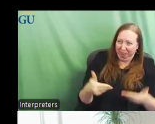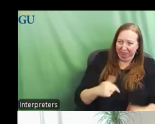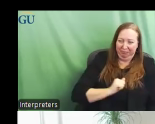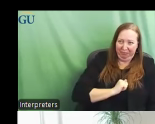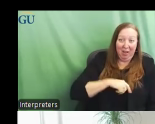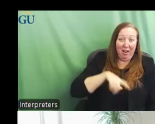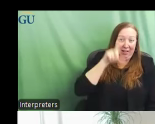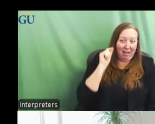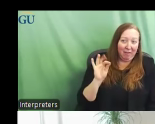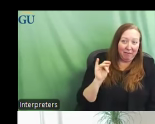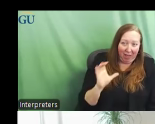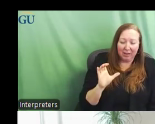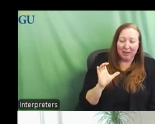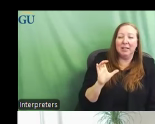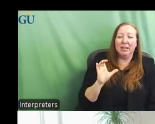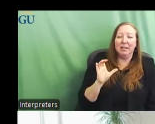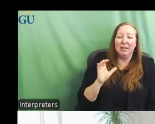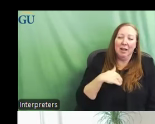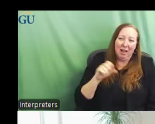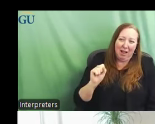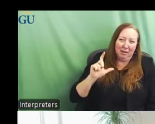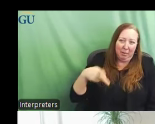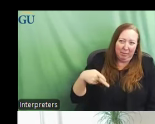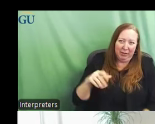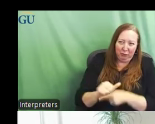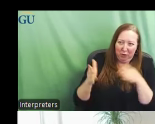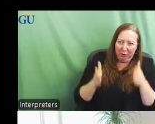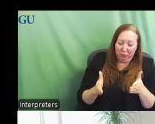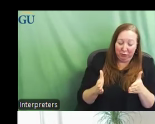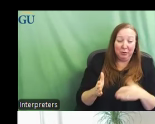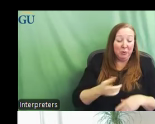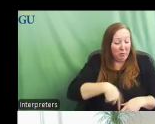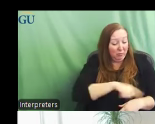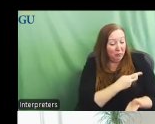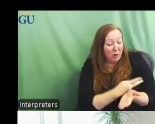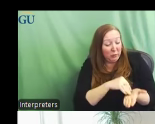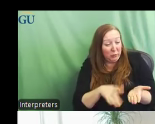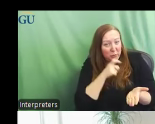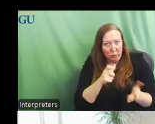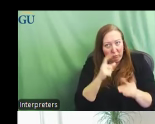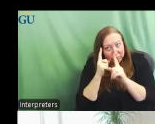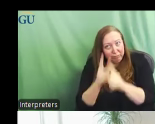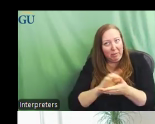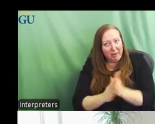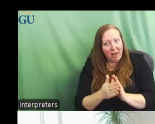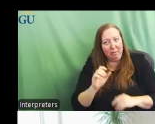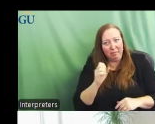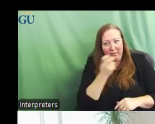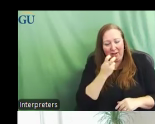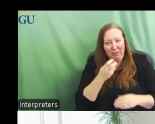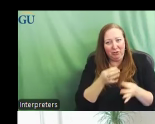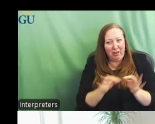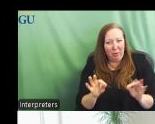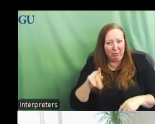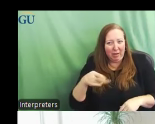I train graduate students who are going out into the field to become speech-language pathologists. I am fortunate that at Gallaudet, we do